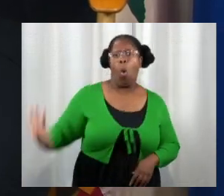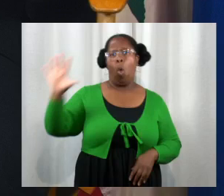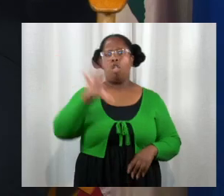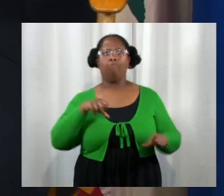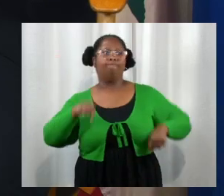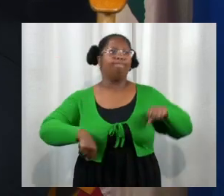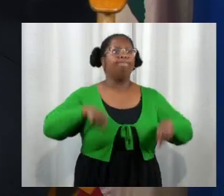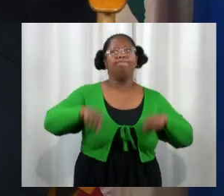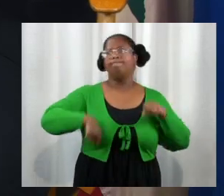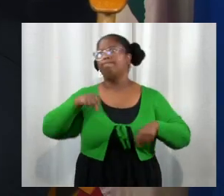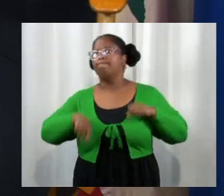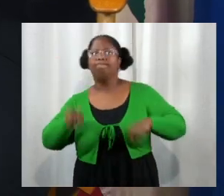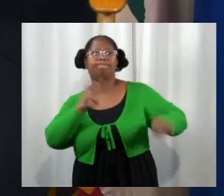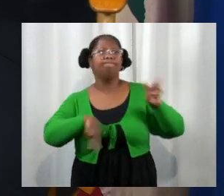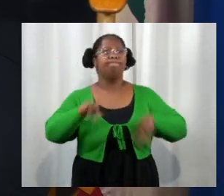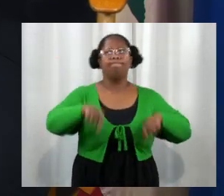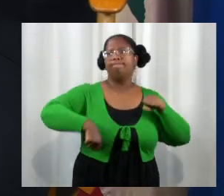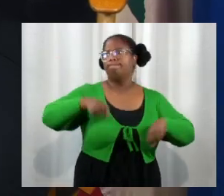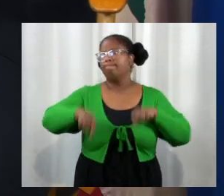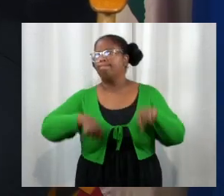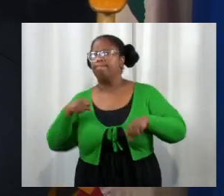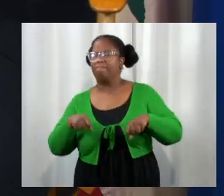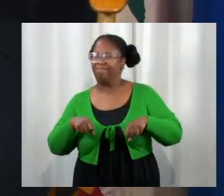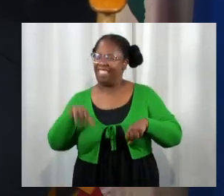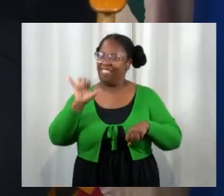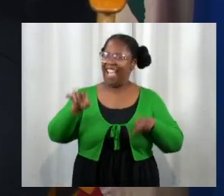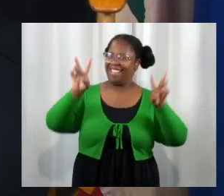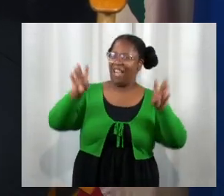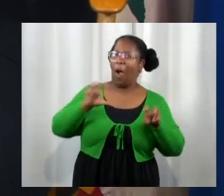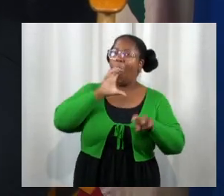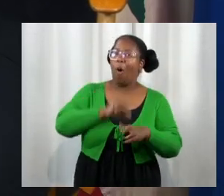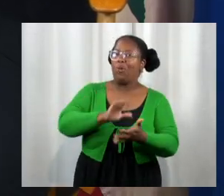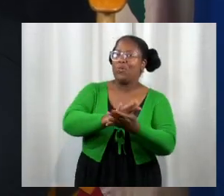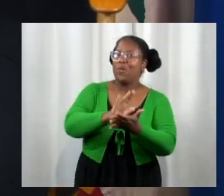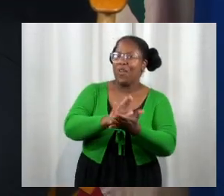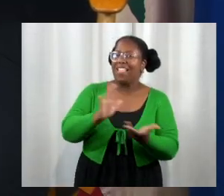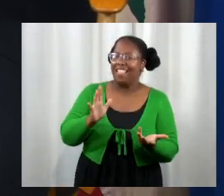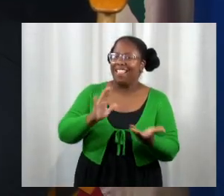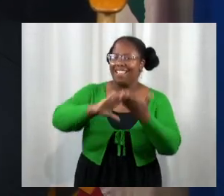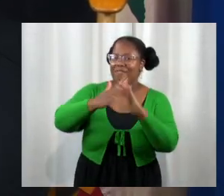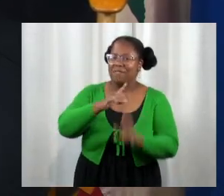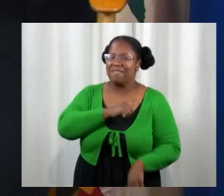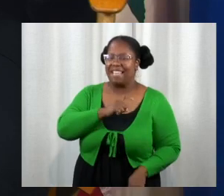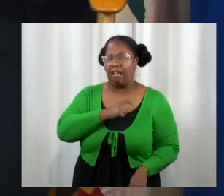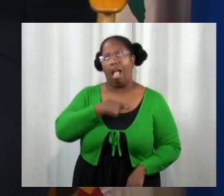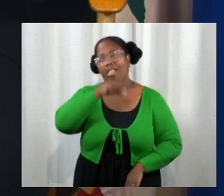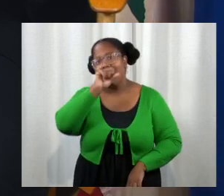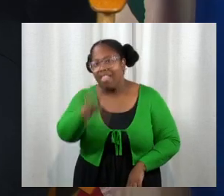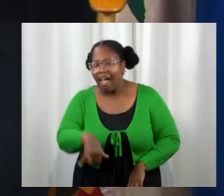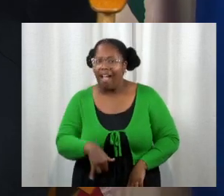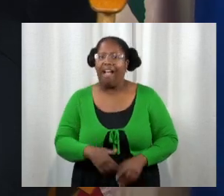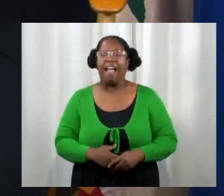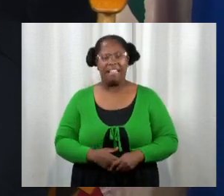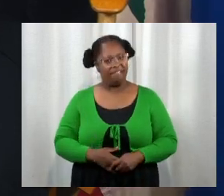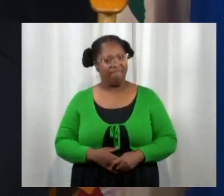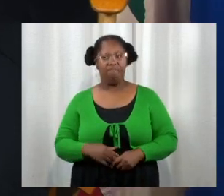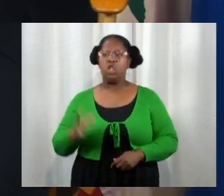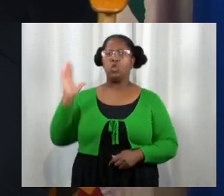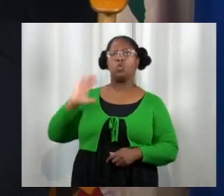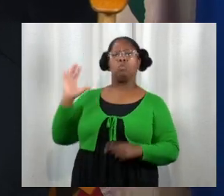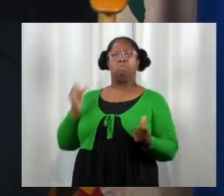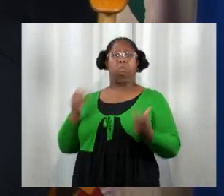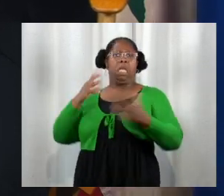know this is old school community policing, and I love to see it. I know this is something we used to do many